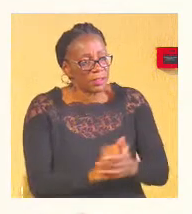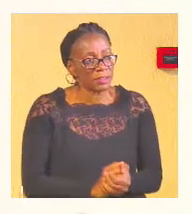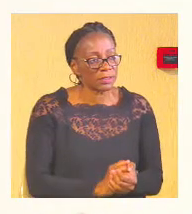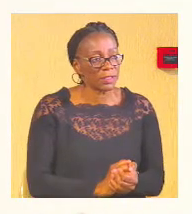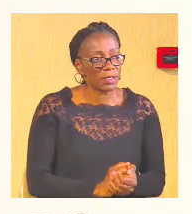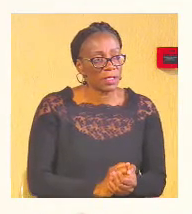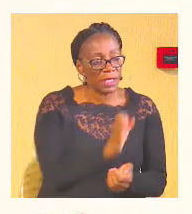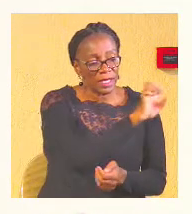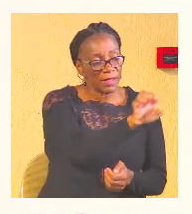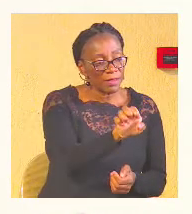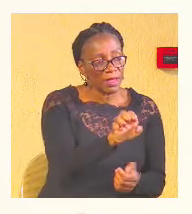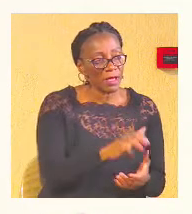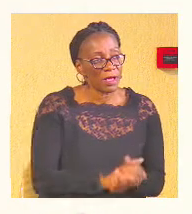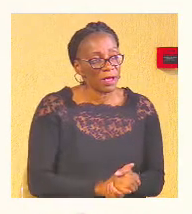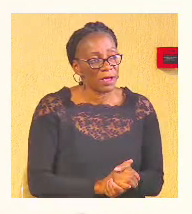are